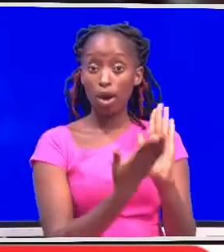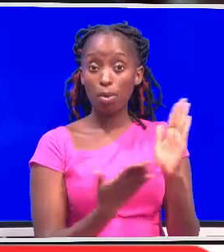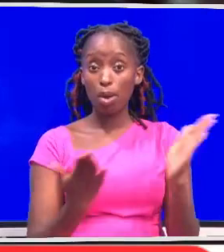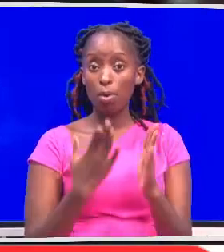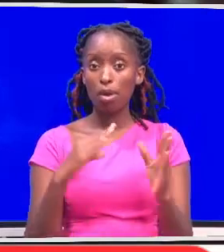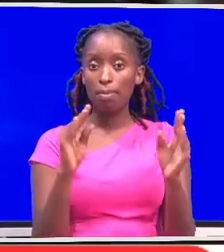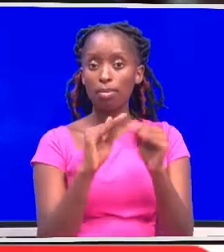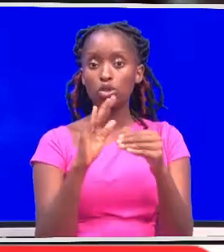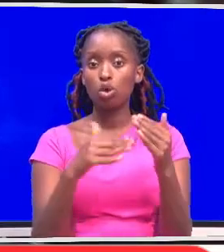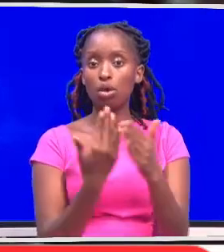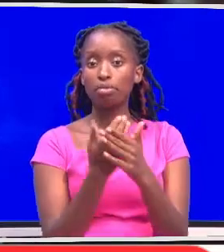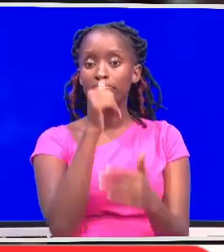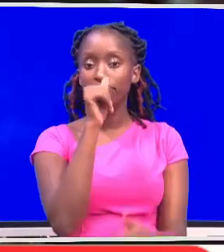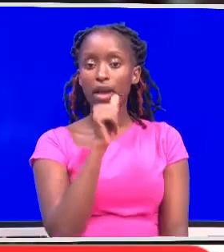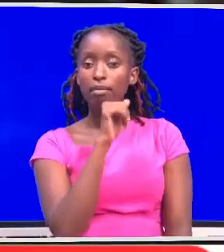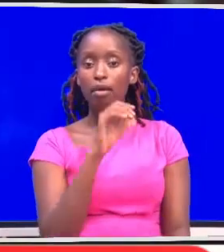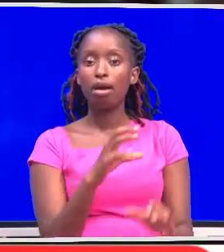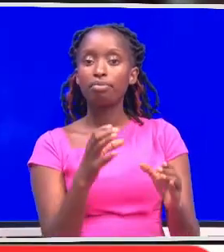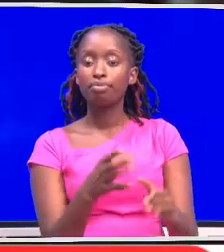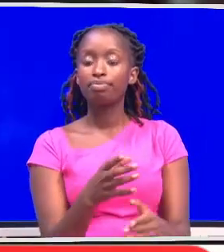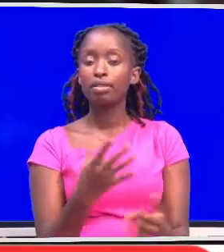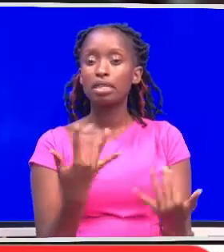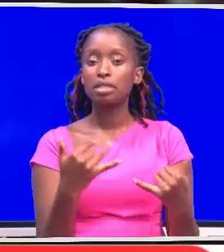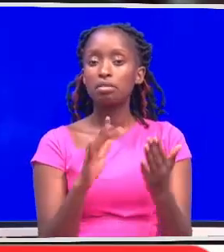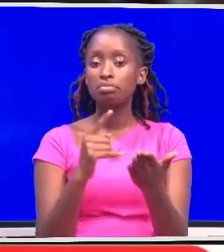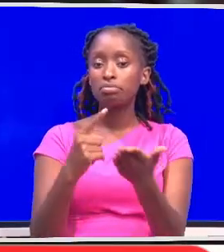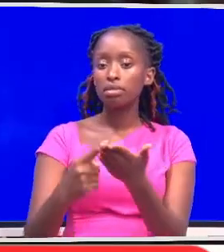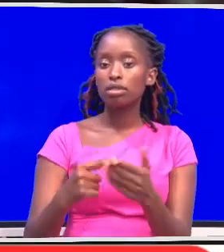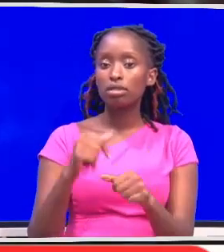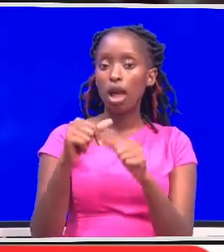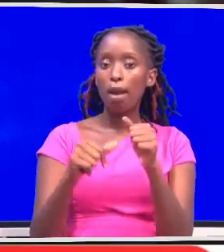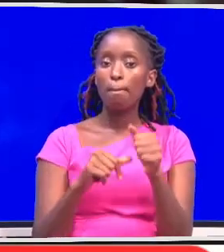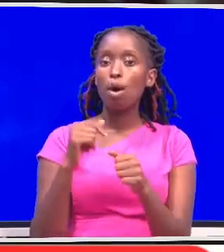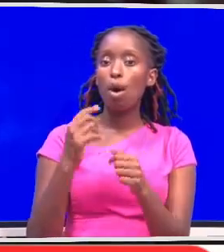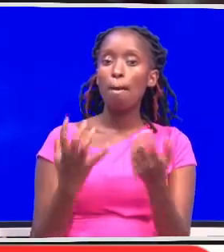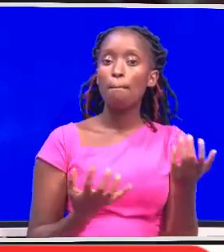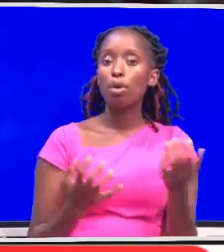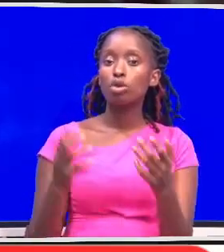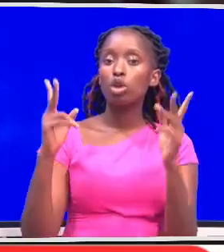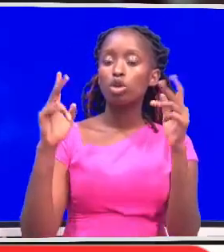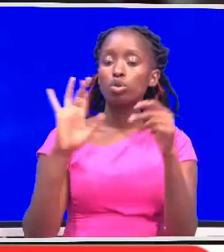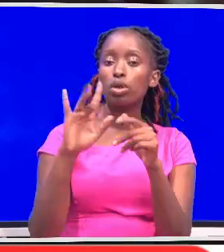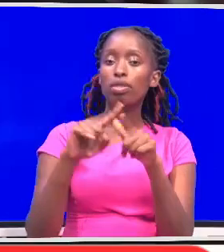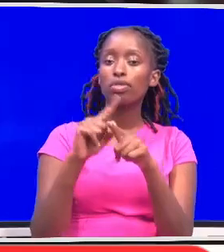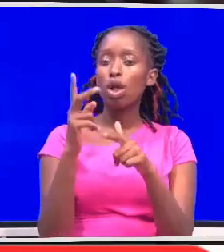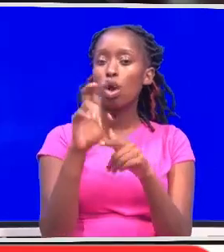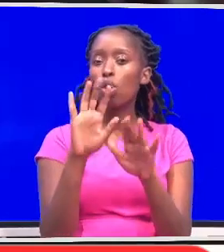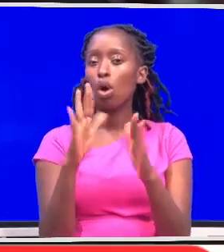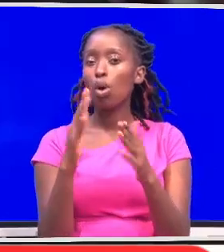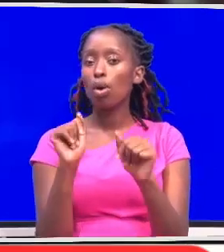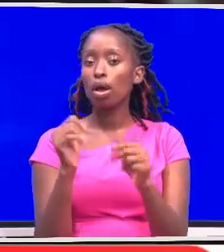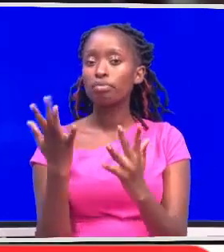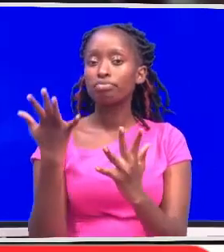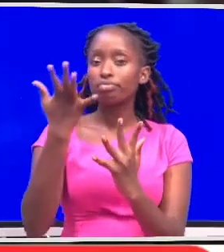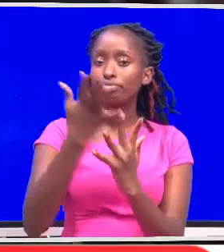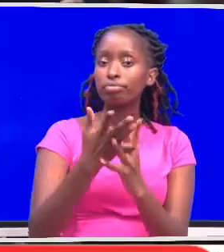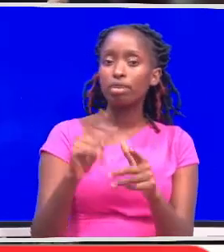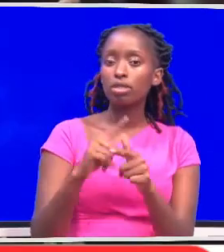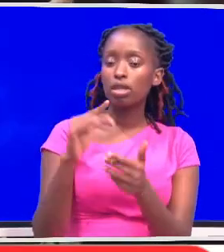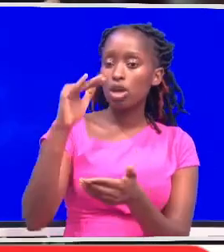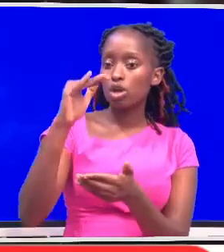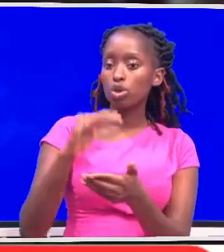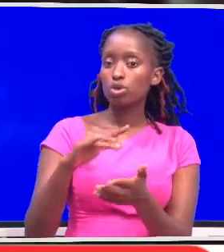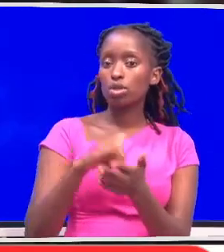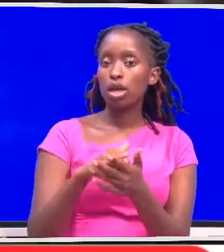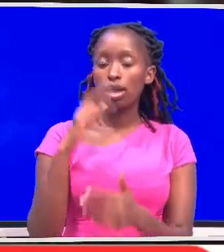sector to discuss their issues, the cost of business issues, and to see how we can intervene to reduce the cost. Maybe it